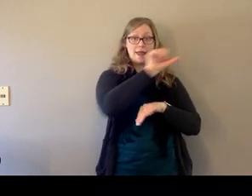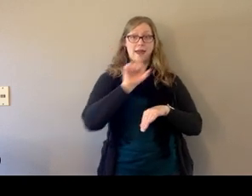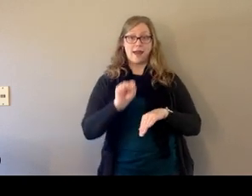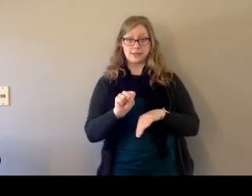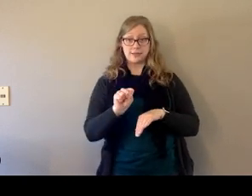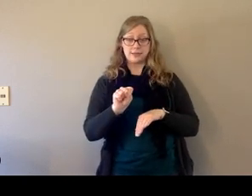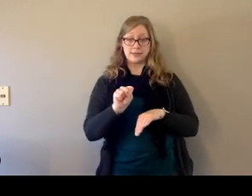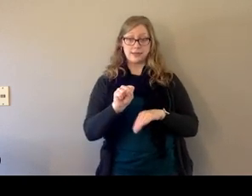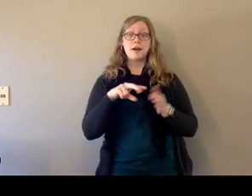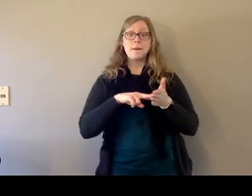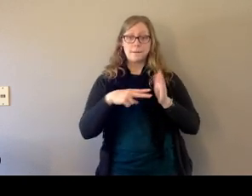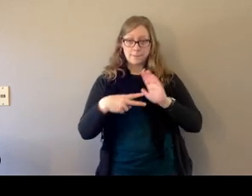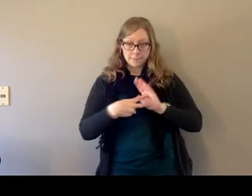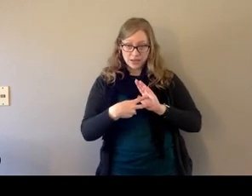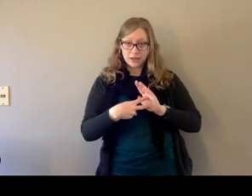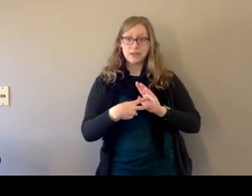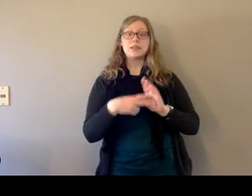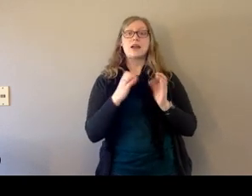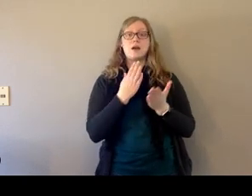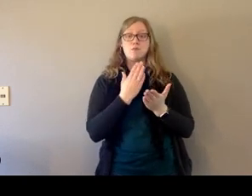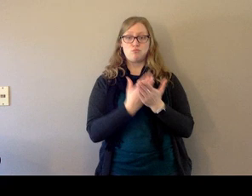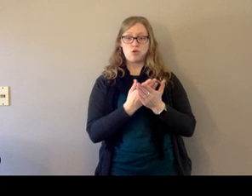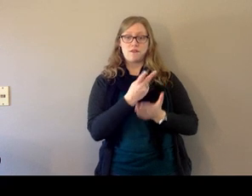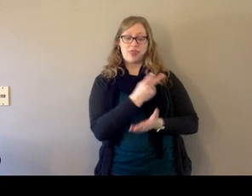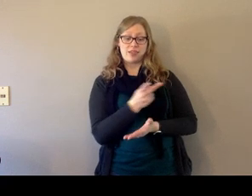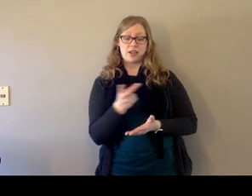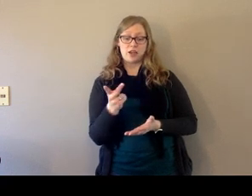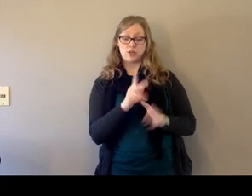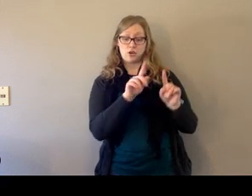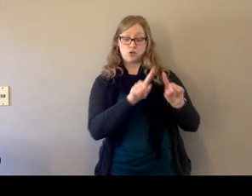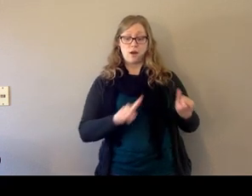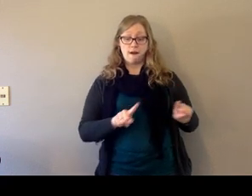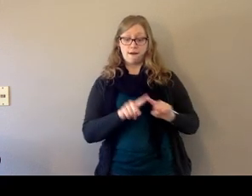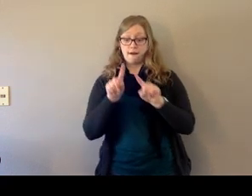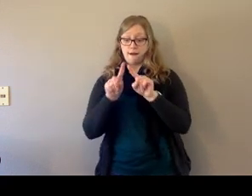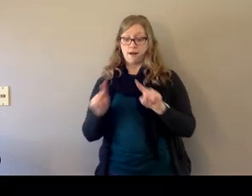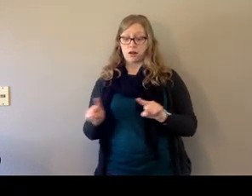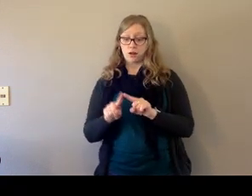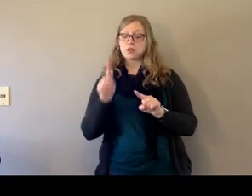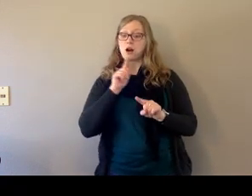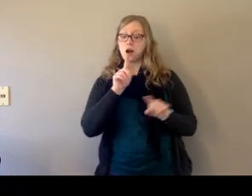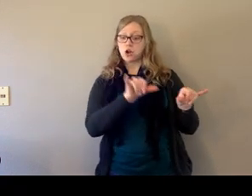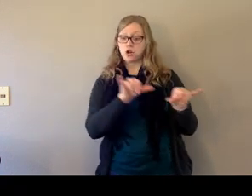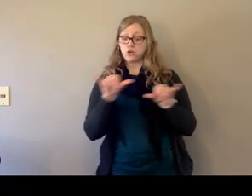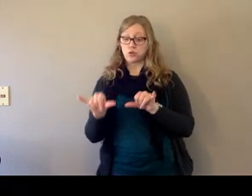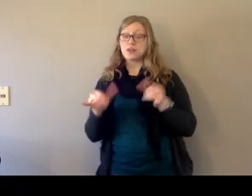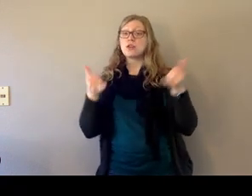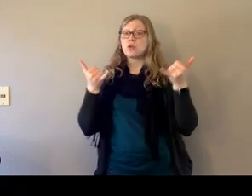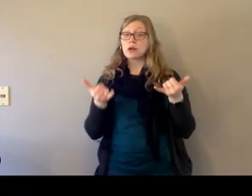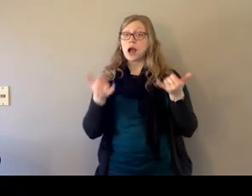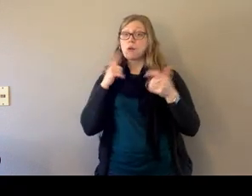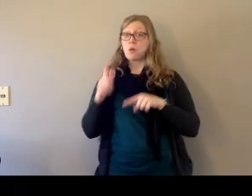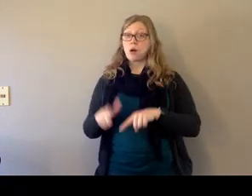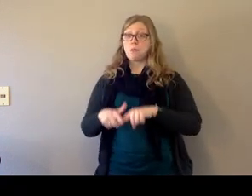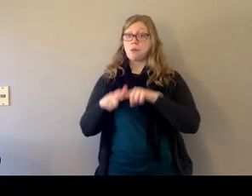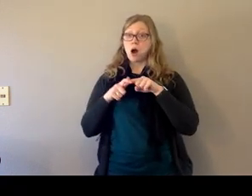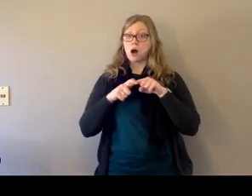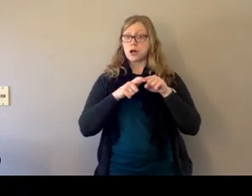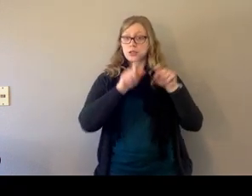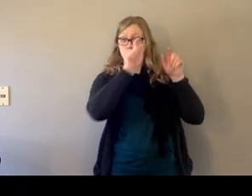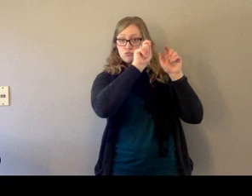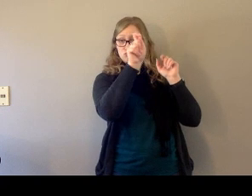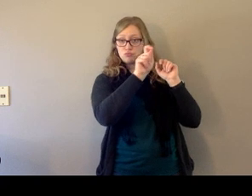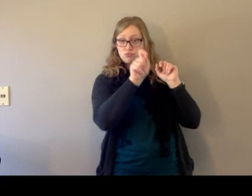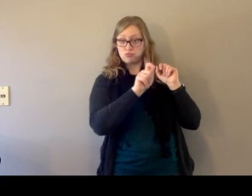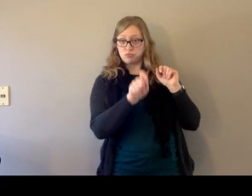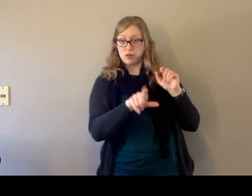these two triangles are congruent. So what I'm going to do right now is write that information out on this slide, just what I